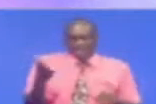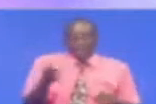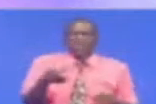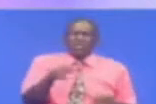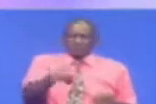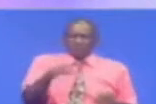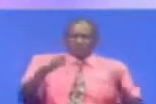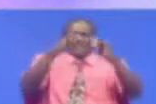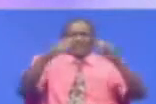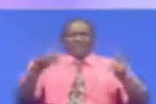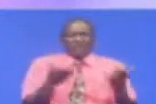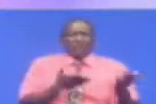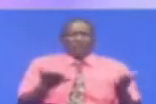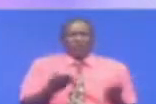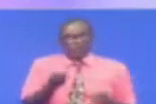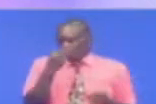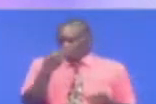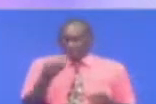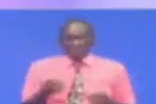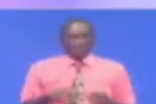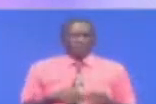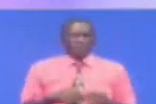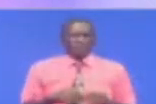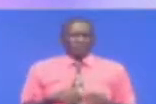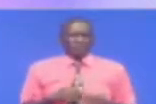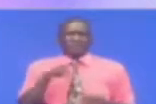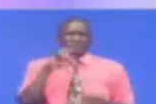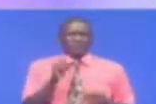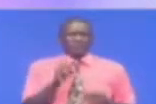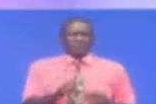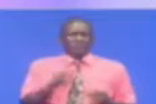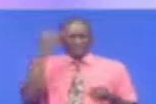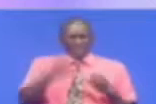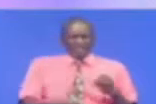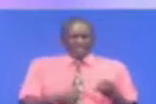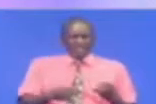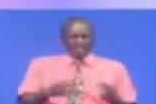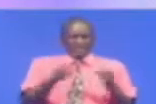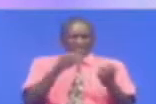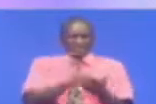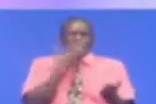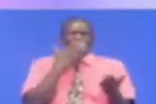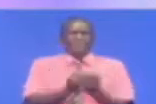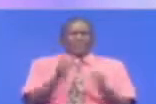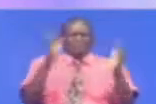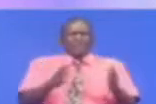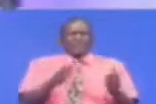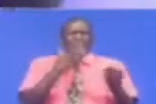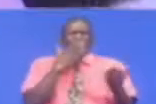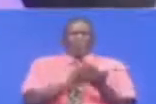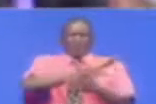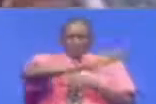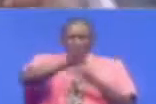a tent there where you'll be served from. And so one final time, thank you so much. Ero uru kamano. Ero